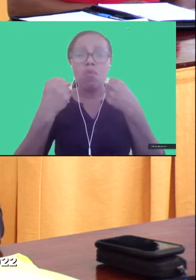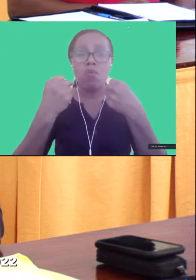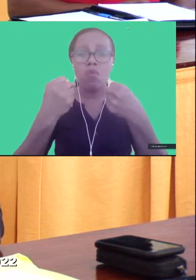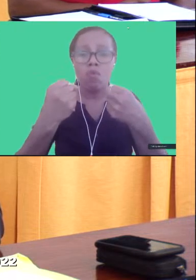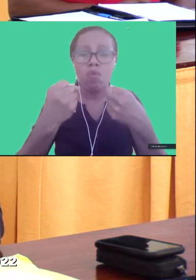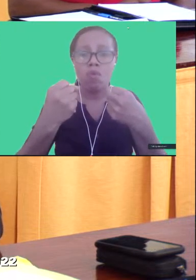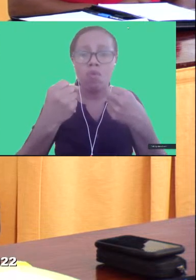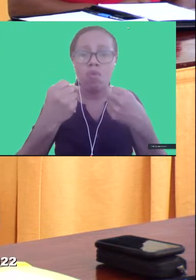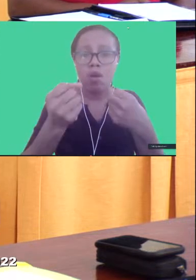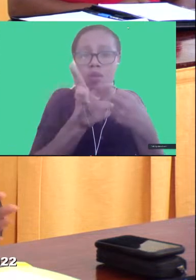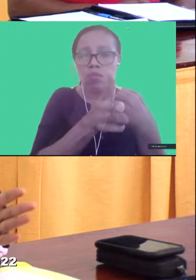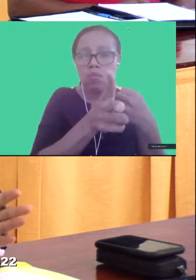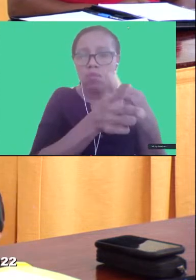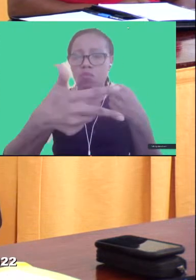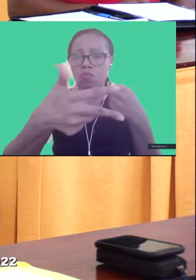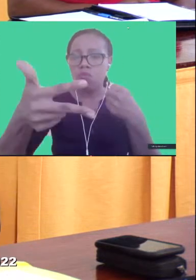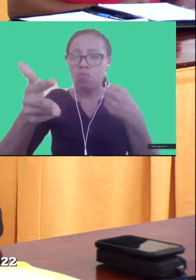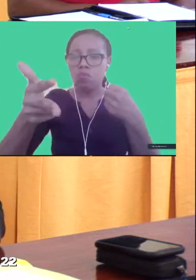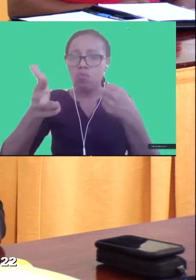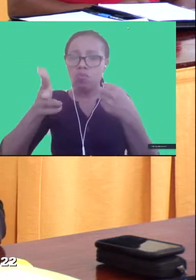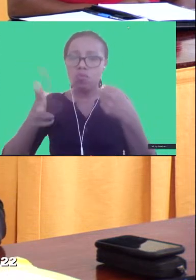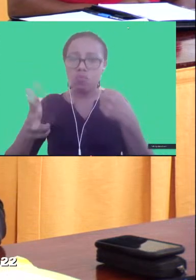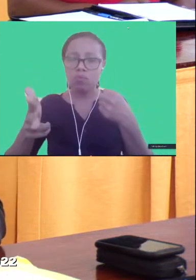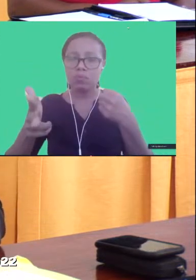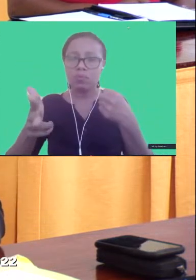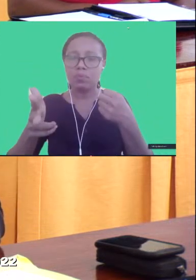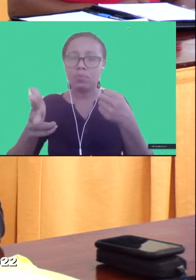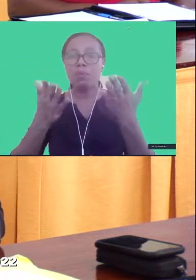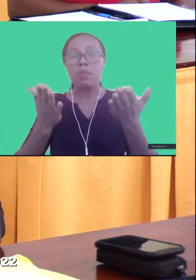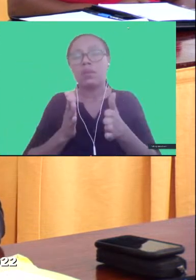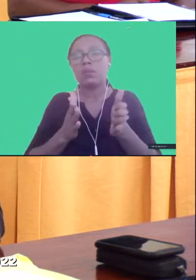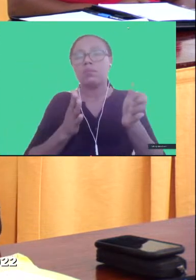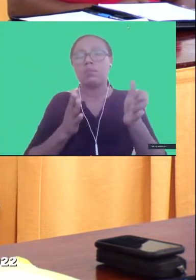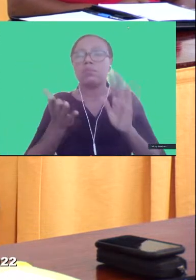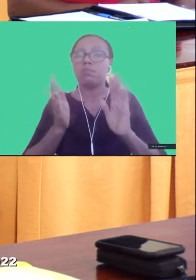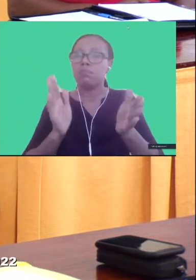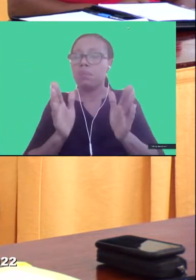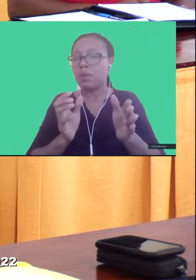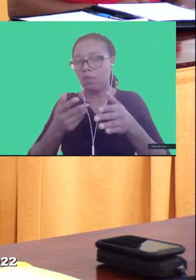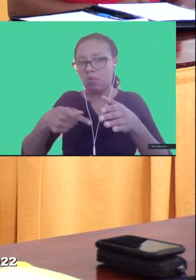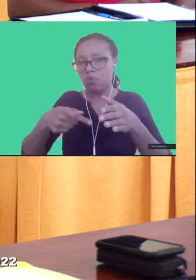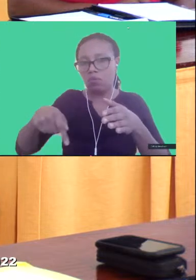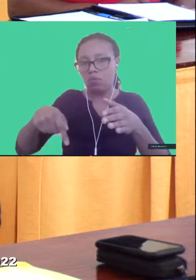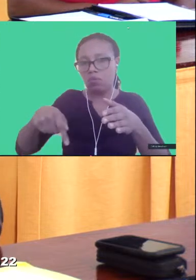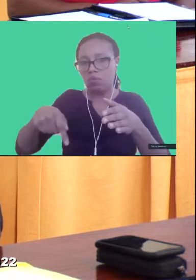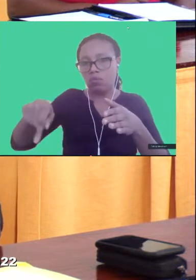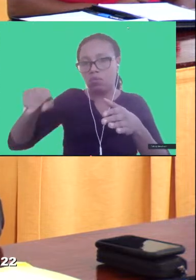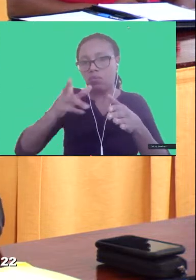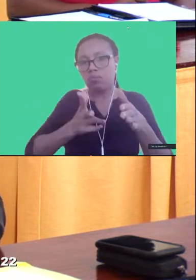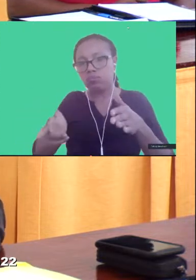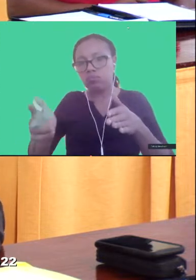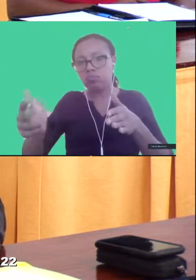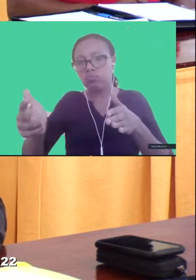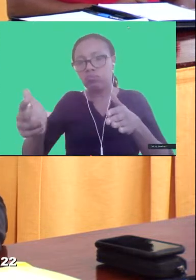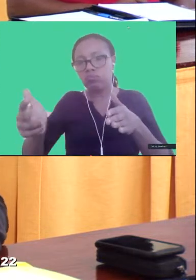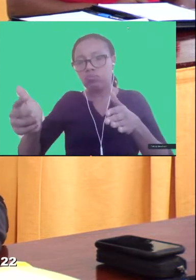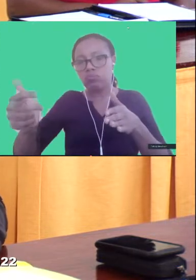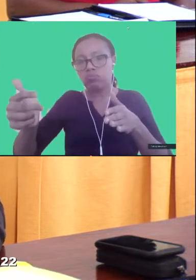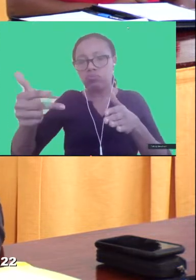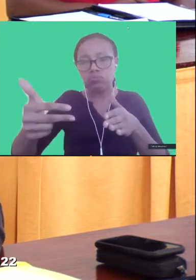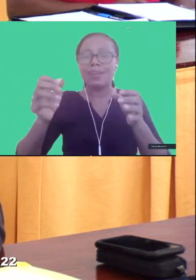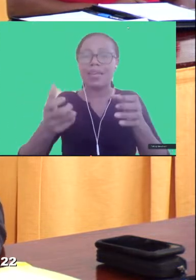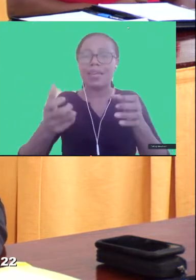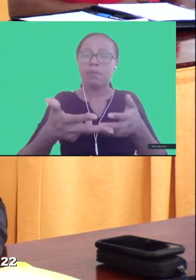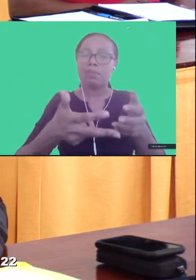which perhaps runs parallel to the highway. You will have an area specially designed so that you have stalls, you